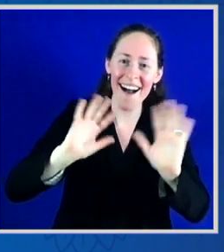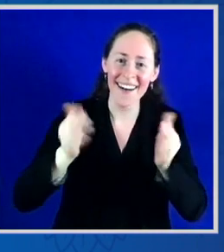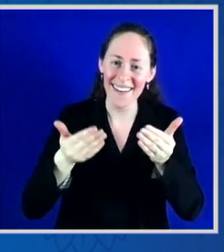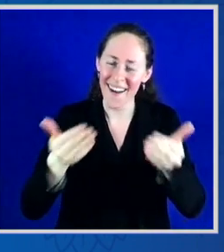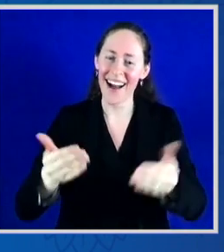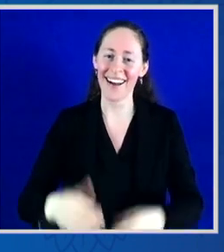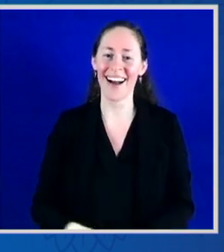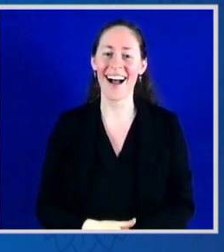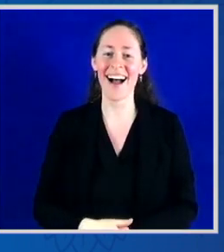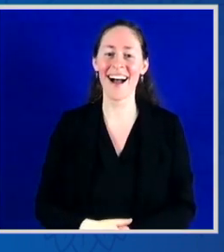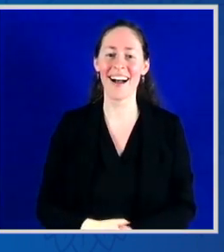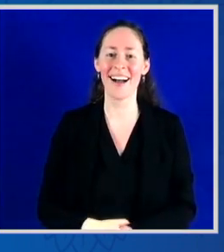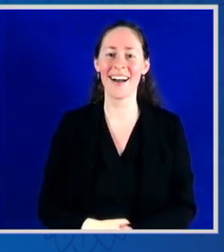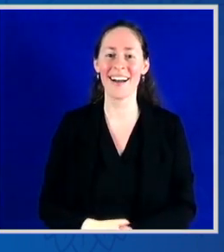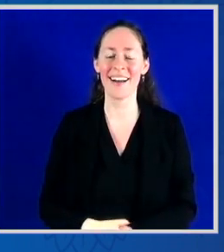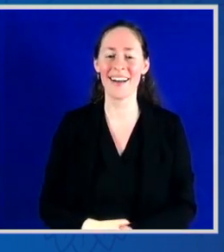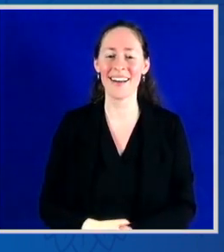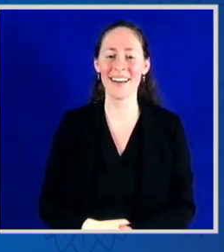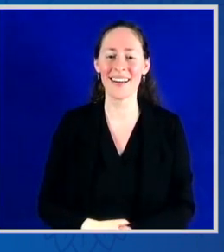Yeah.